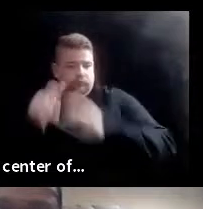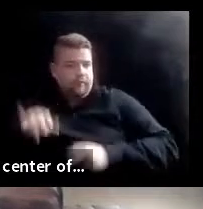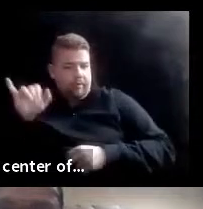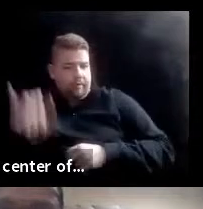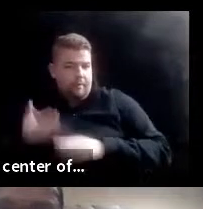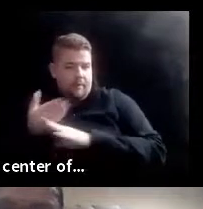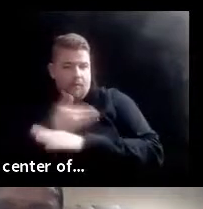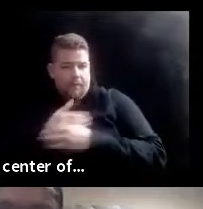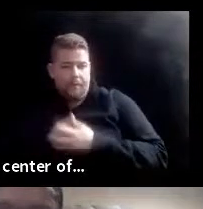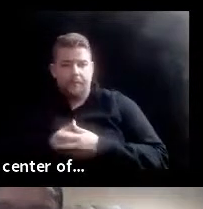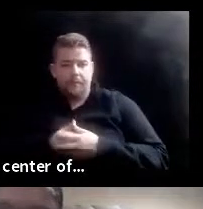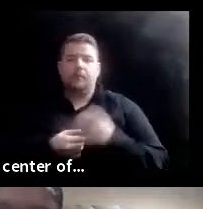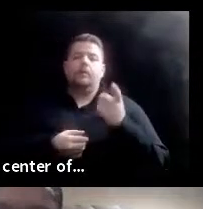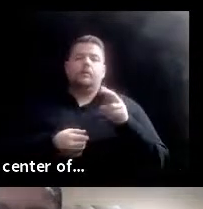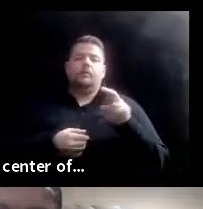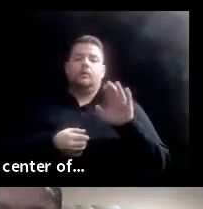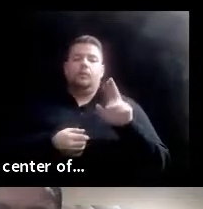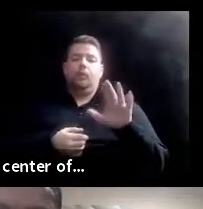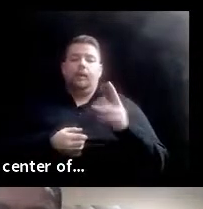So I guess this is just,